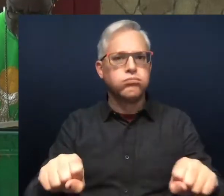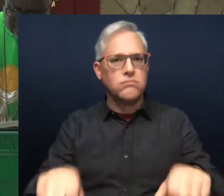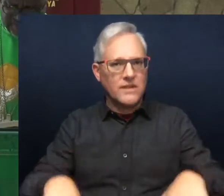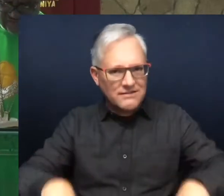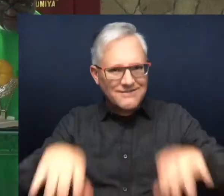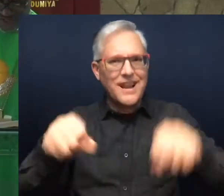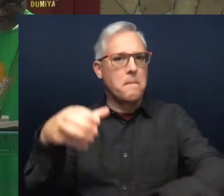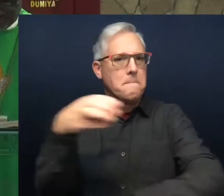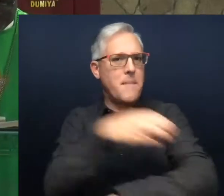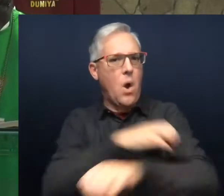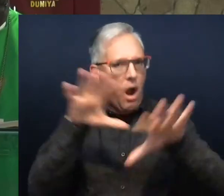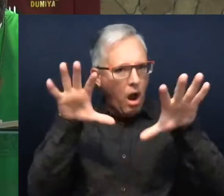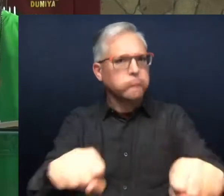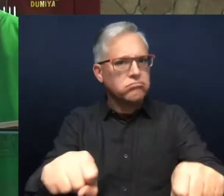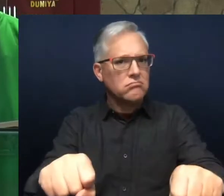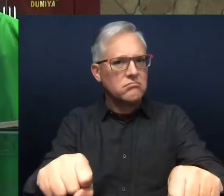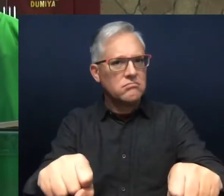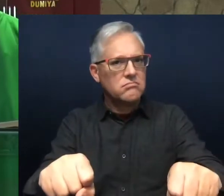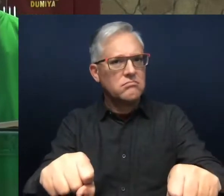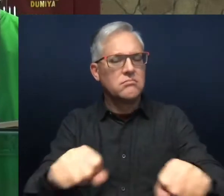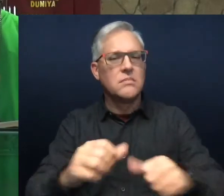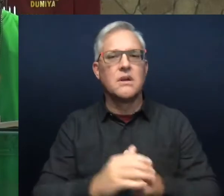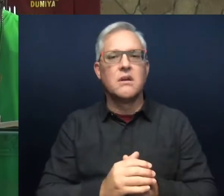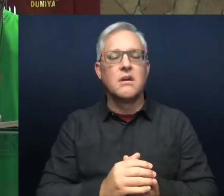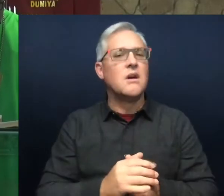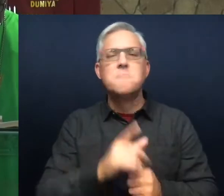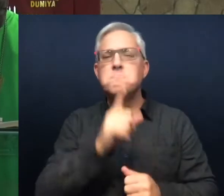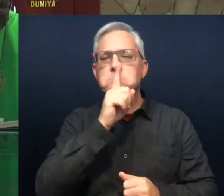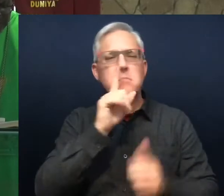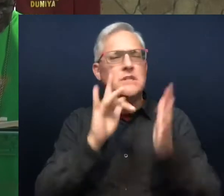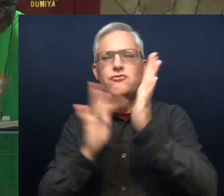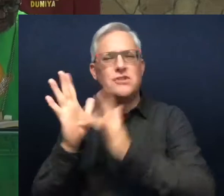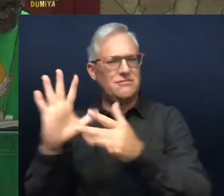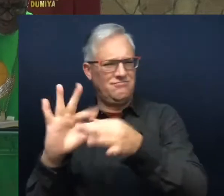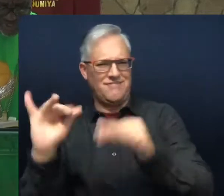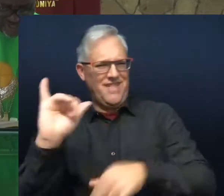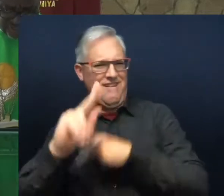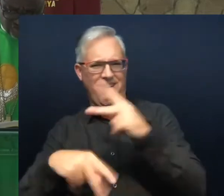This is not the kind of kingdom Jesus is talking about. Not a